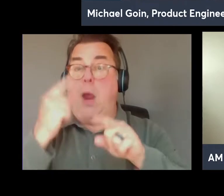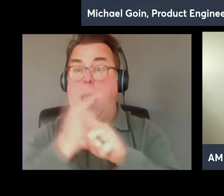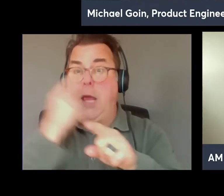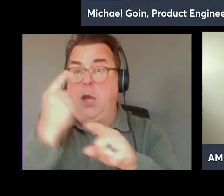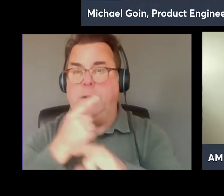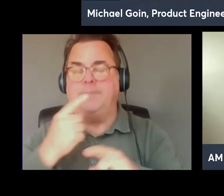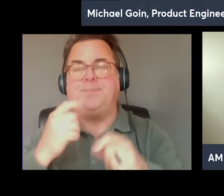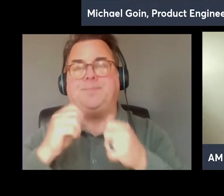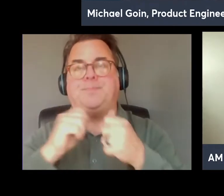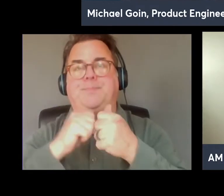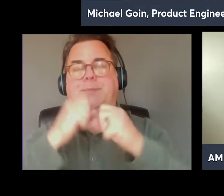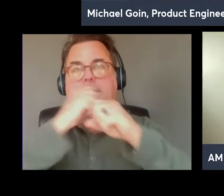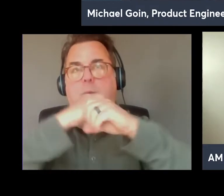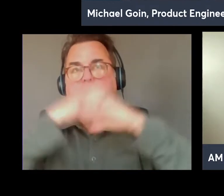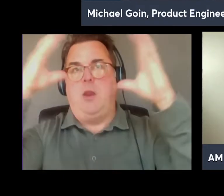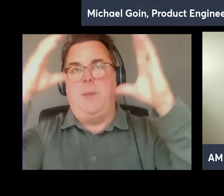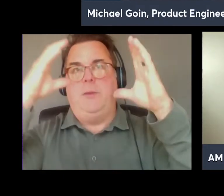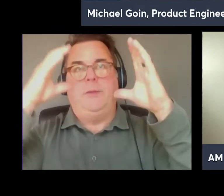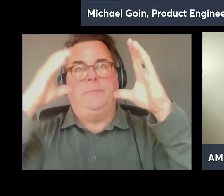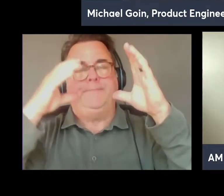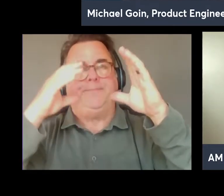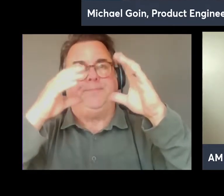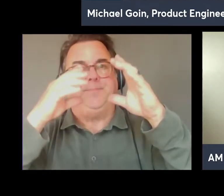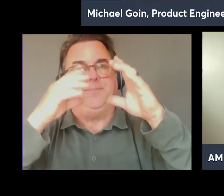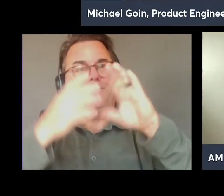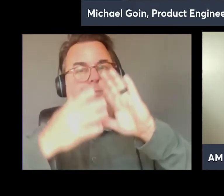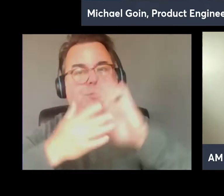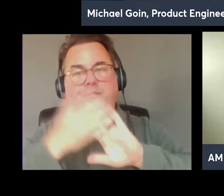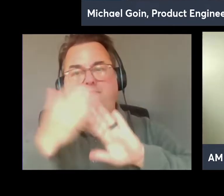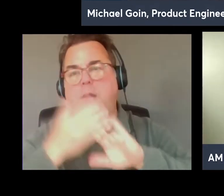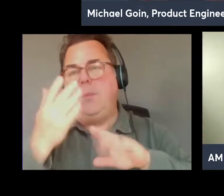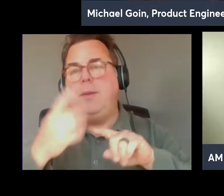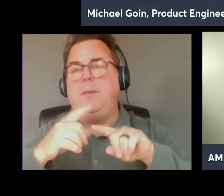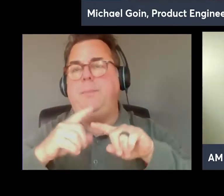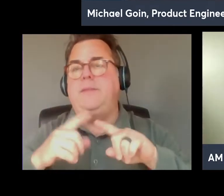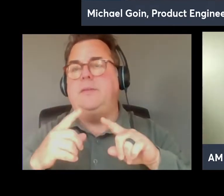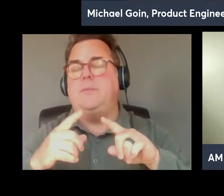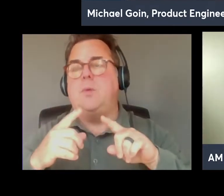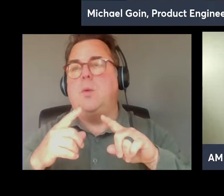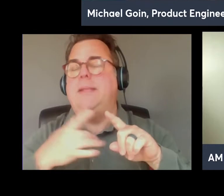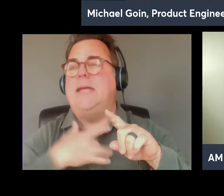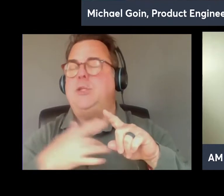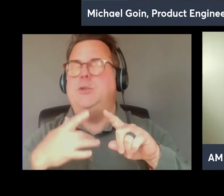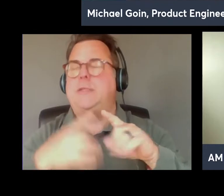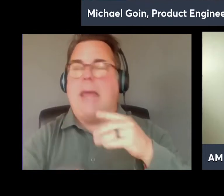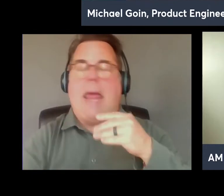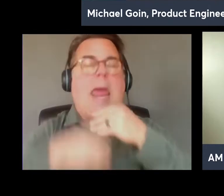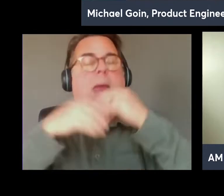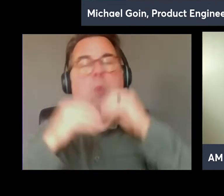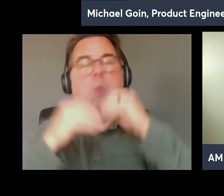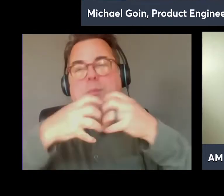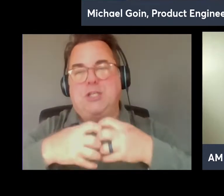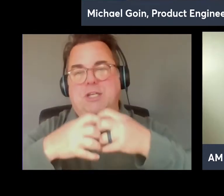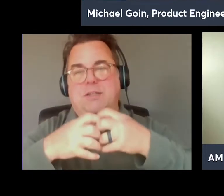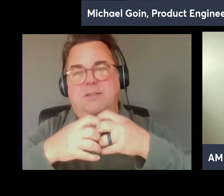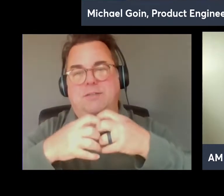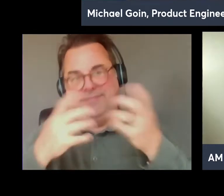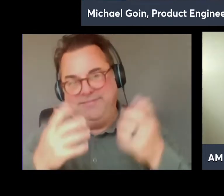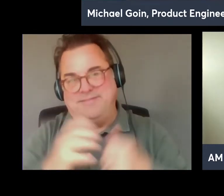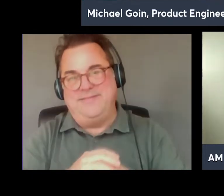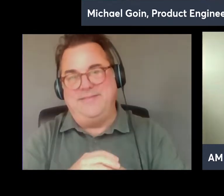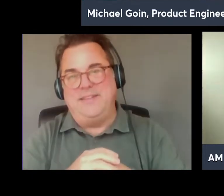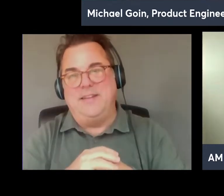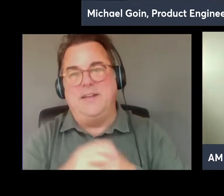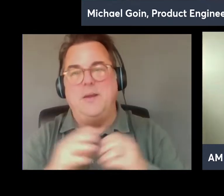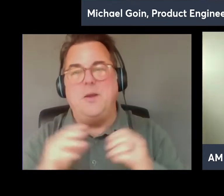about scaling and running them is just by throwing more and more hardware at it. And especially throwing more